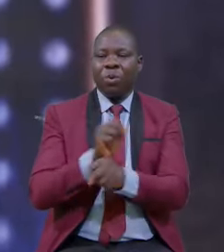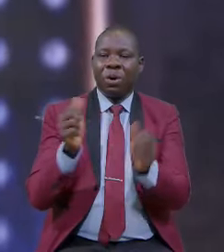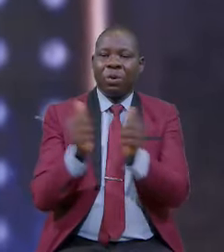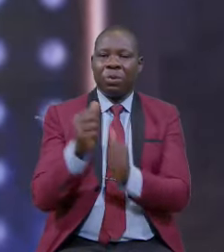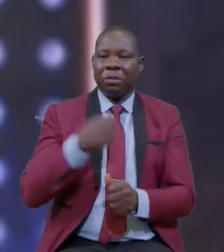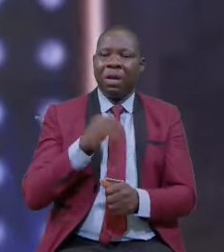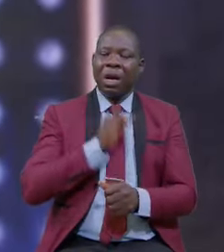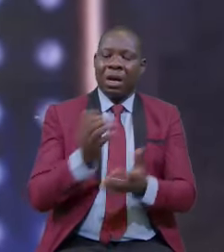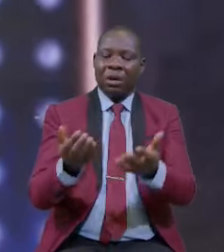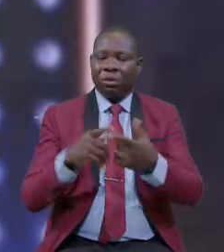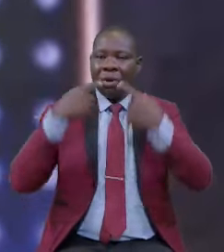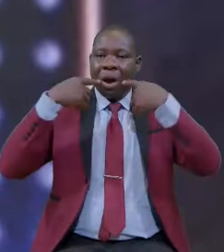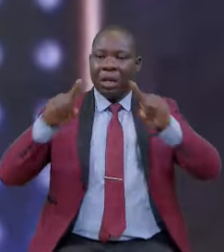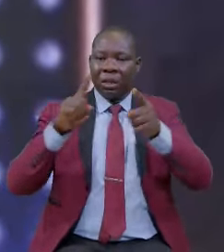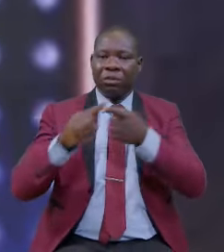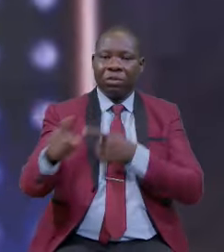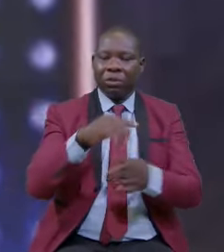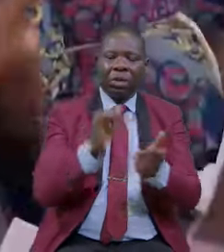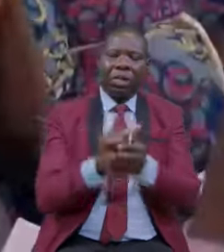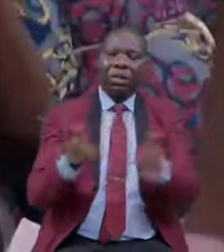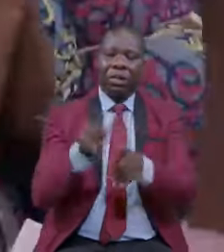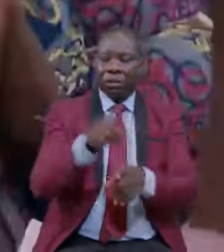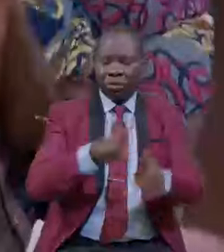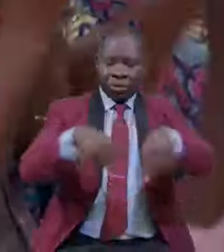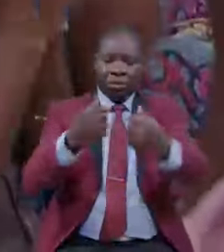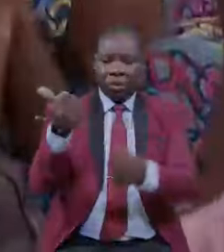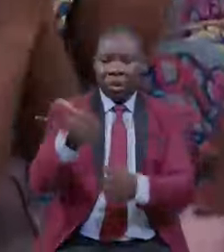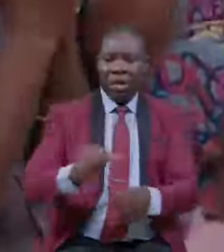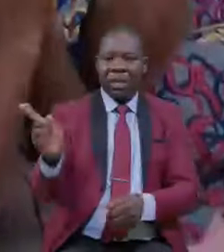go anywhere, the Lord will walk with you.